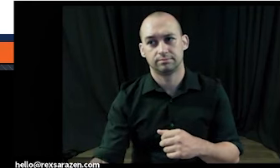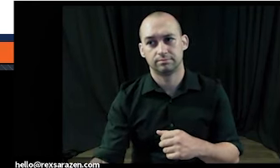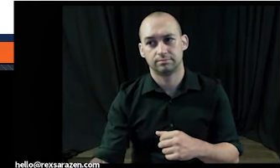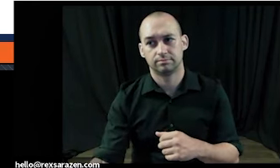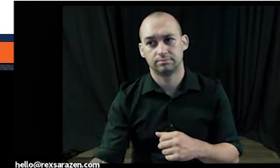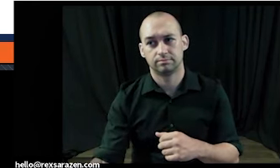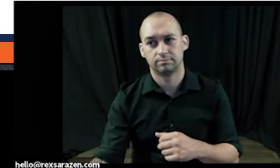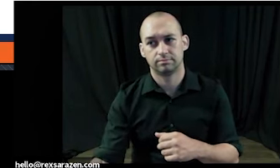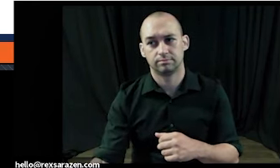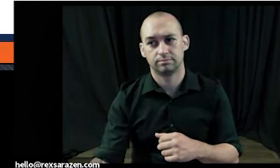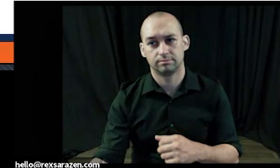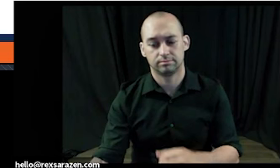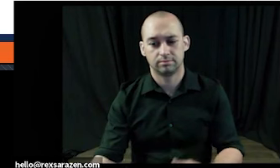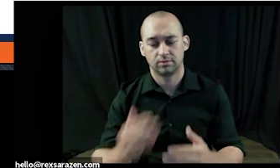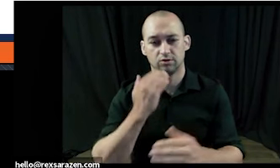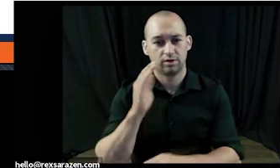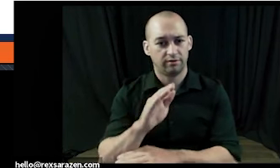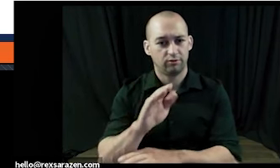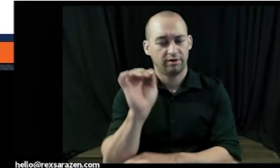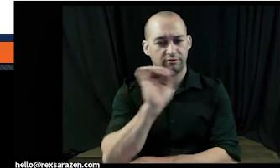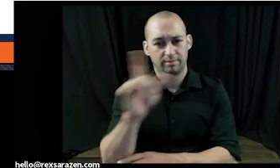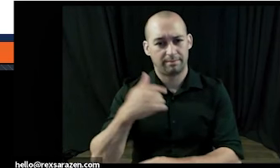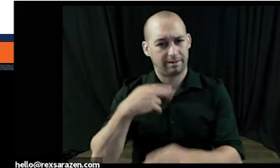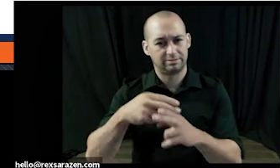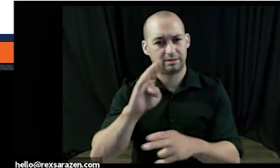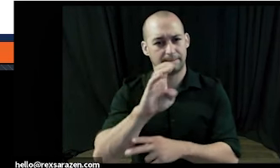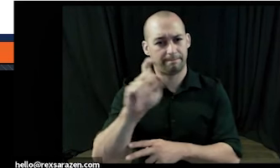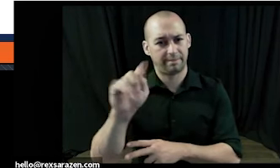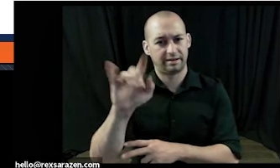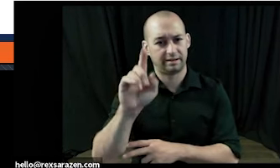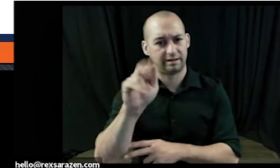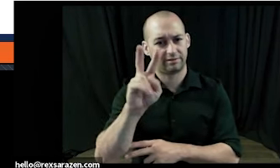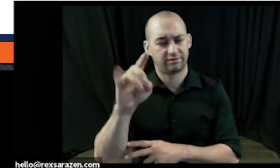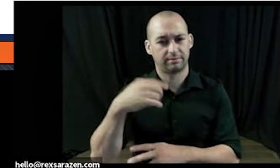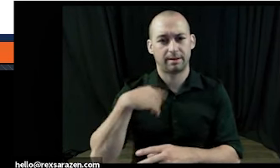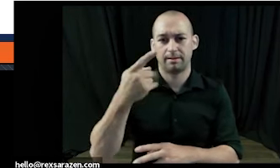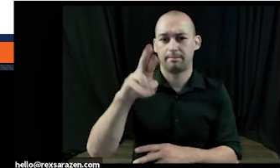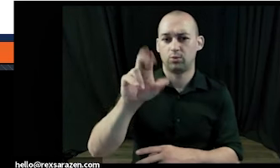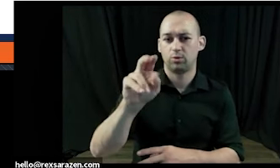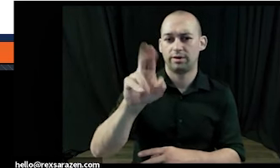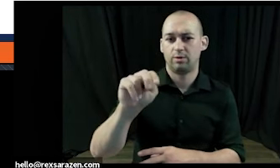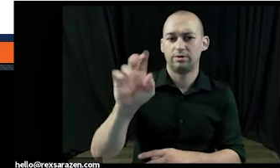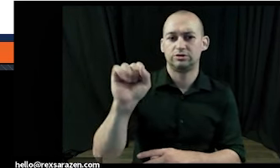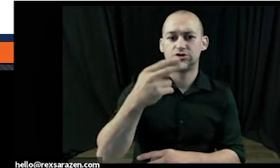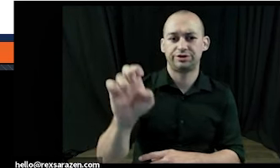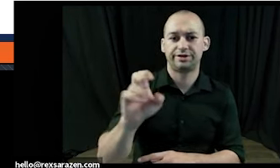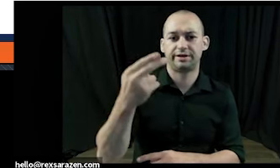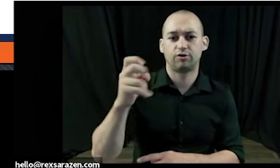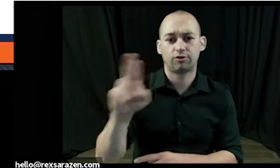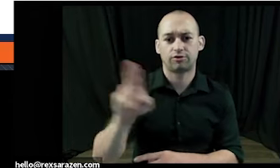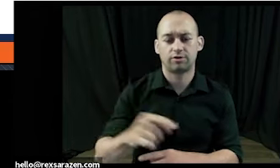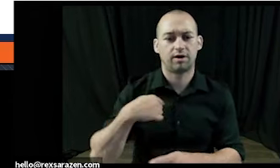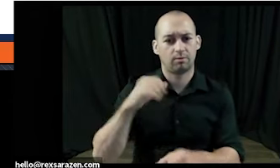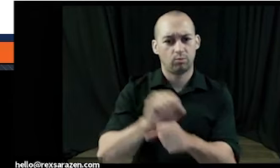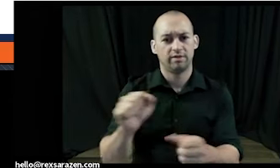Good afternoon, everybody. My name is Betty David, and my pronouns are she, her. I'm with the